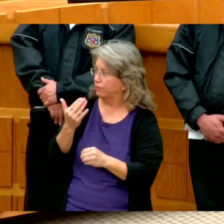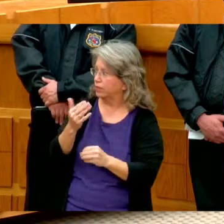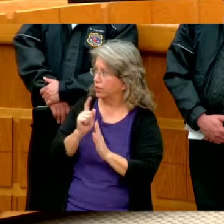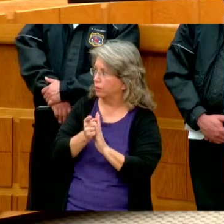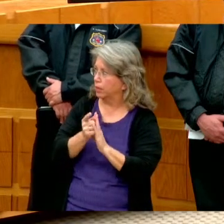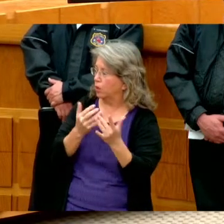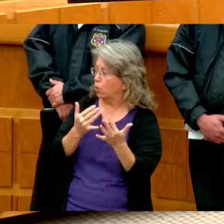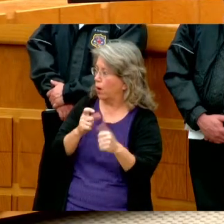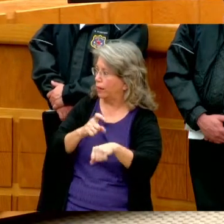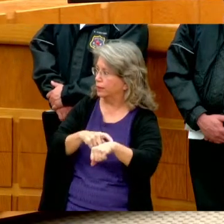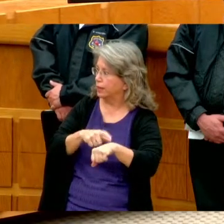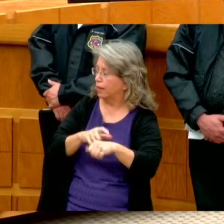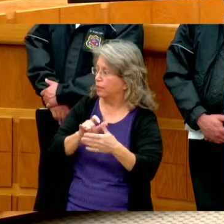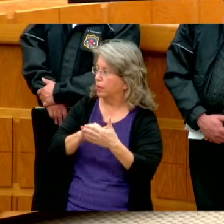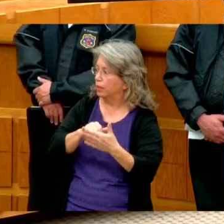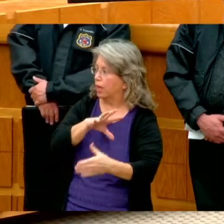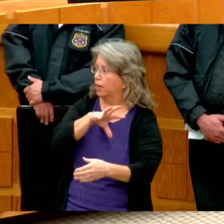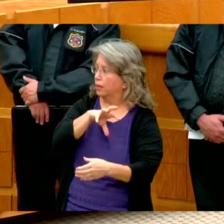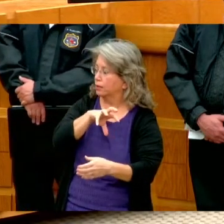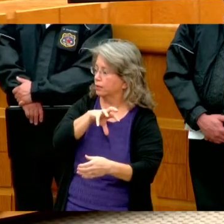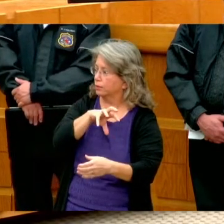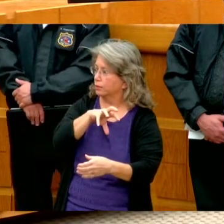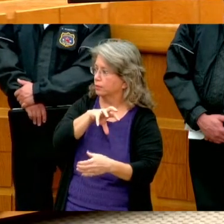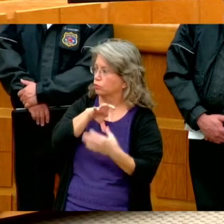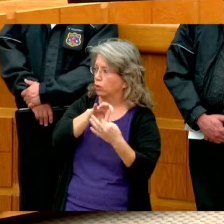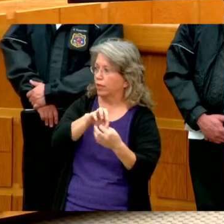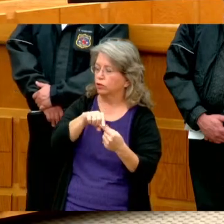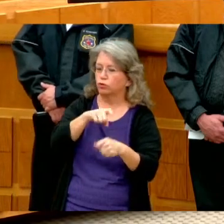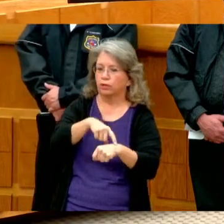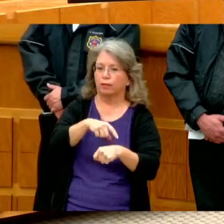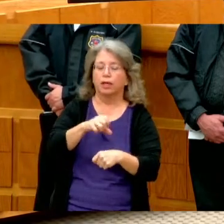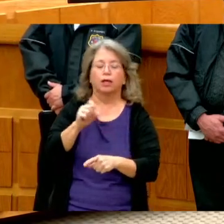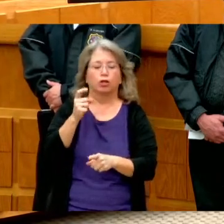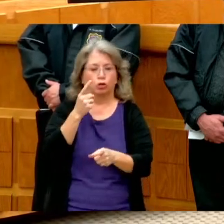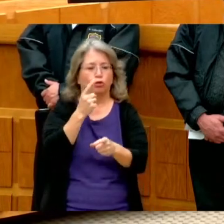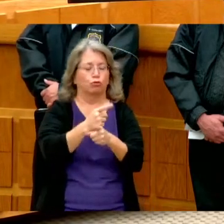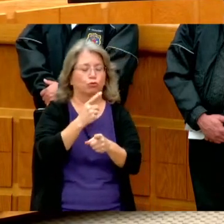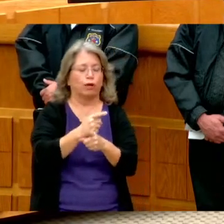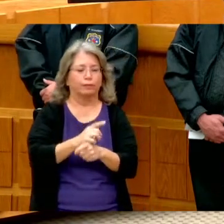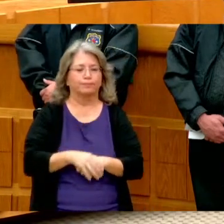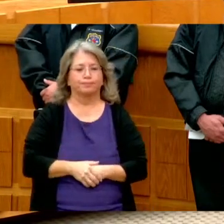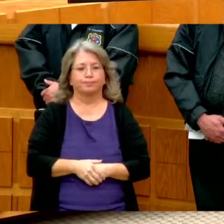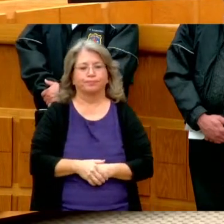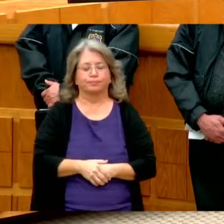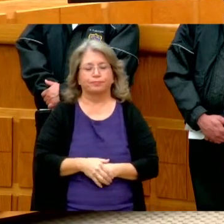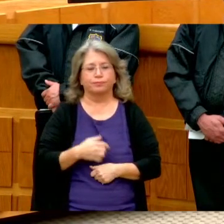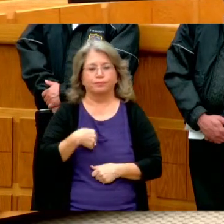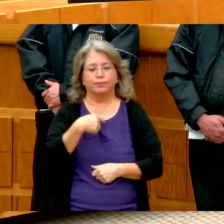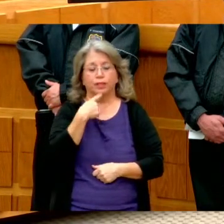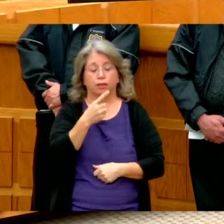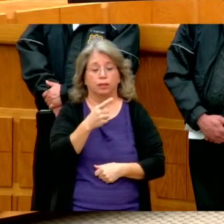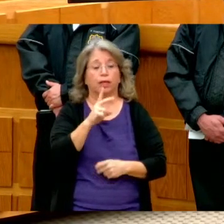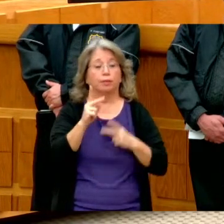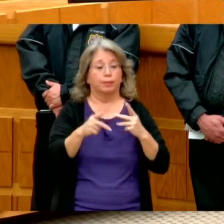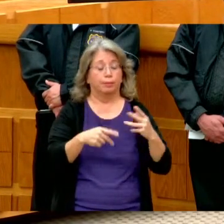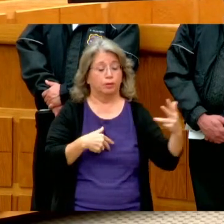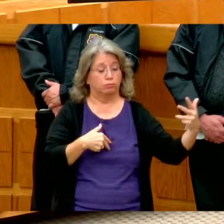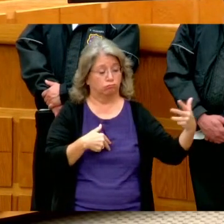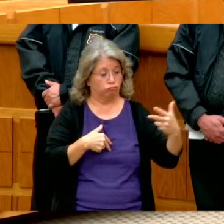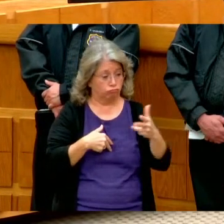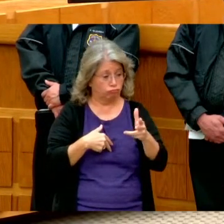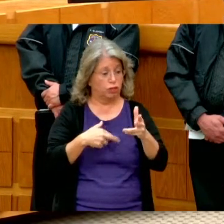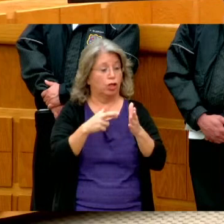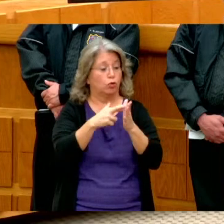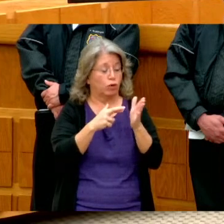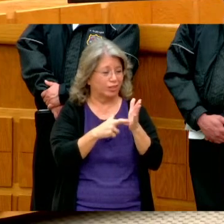also contributes to the time involved. Right, and so what I gave you was, there's that, they're coming through, they're getting registered,